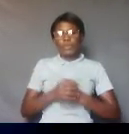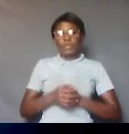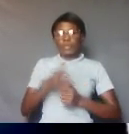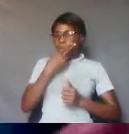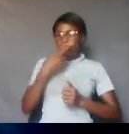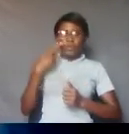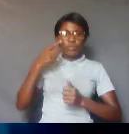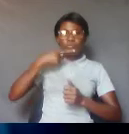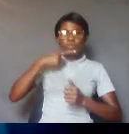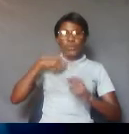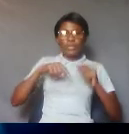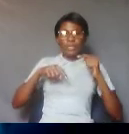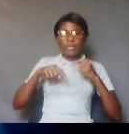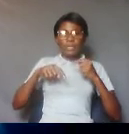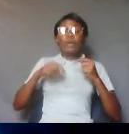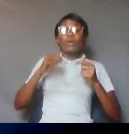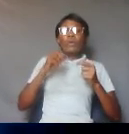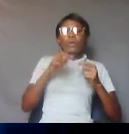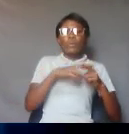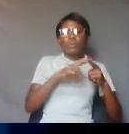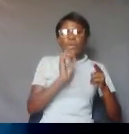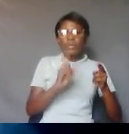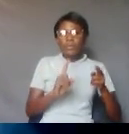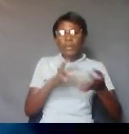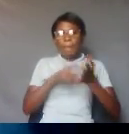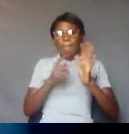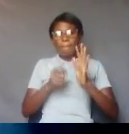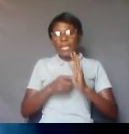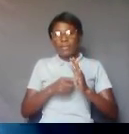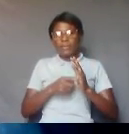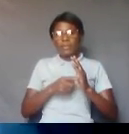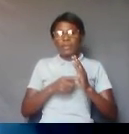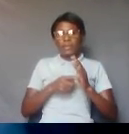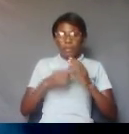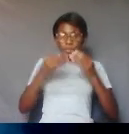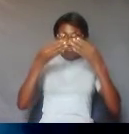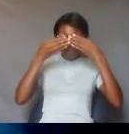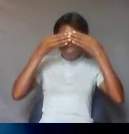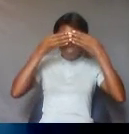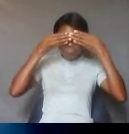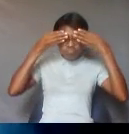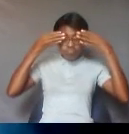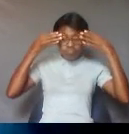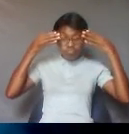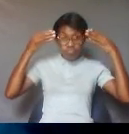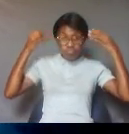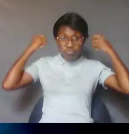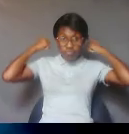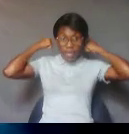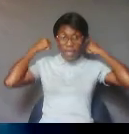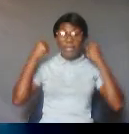wash in the river so that he can be cleansed and be healed. And in this notion is where we'd like to start the conversation